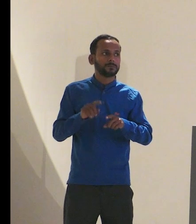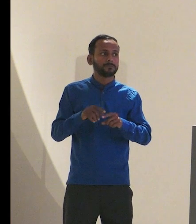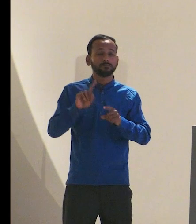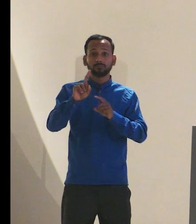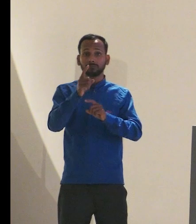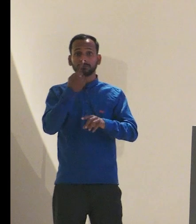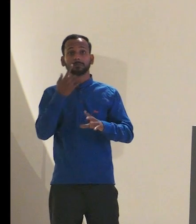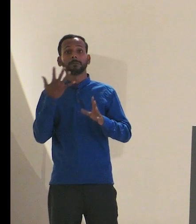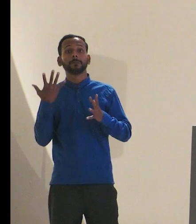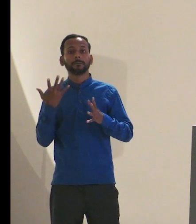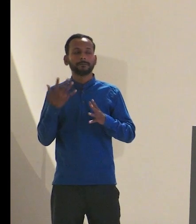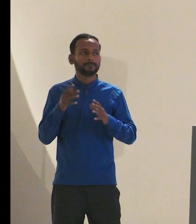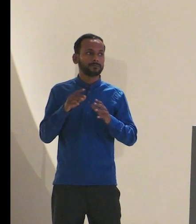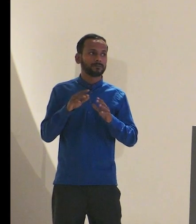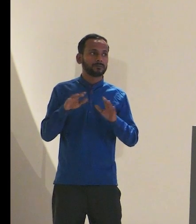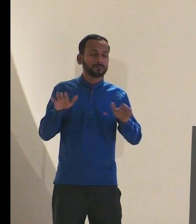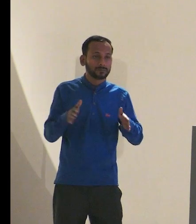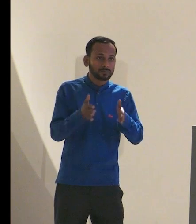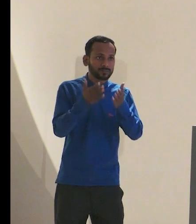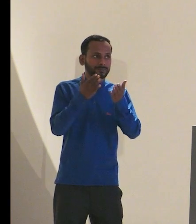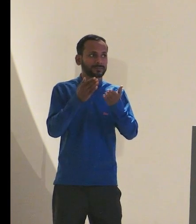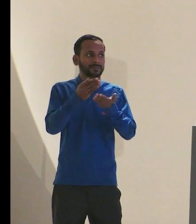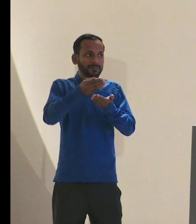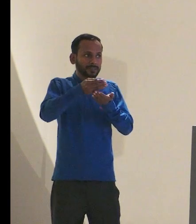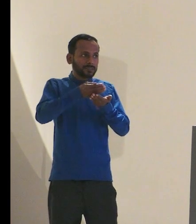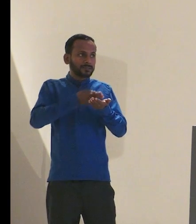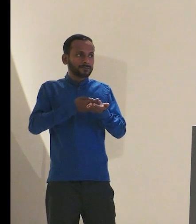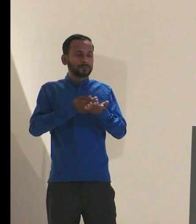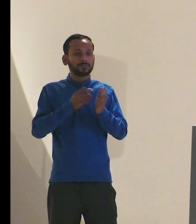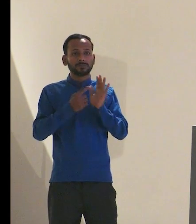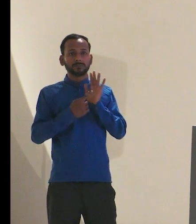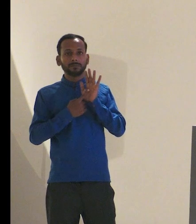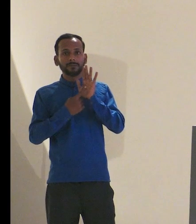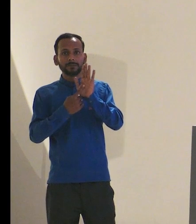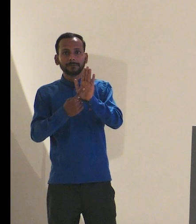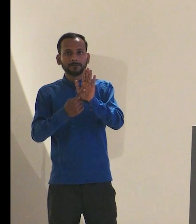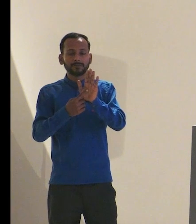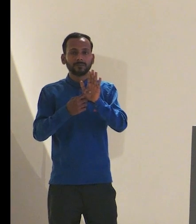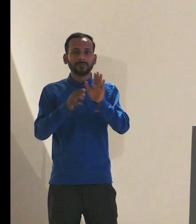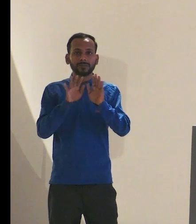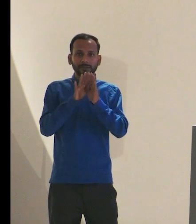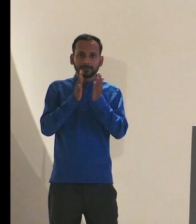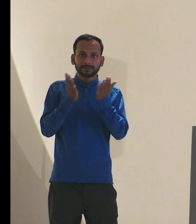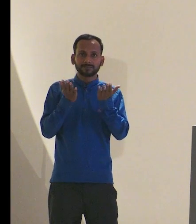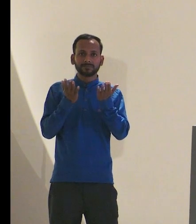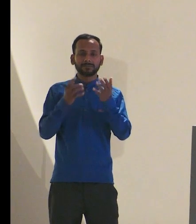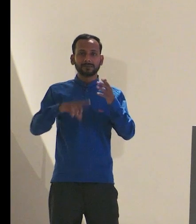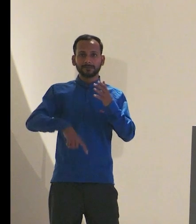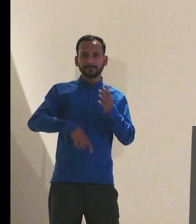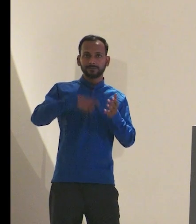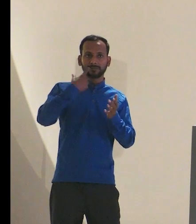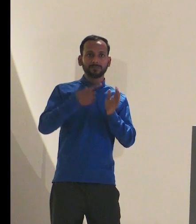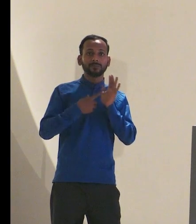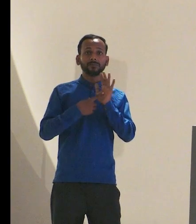to recurate those statues and show what kind of a figure that this guy called Clive